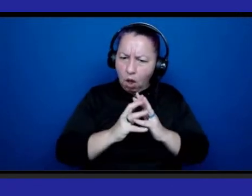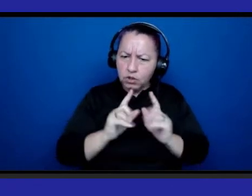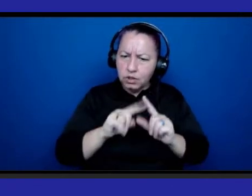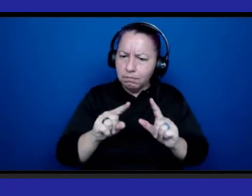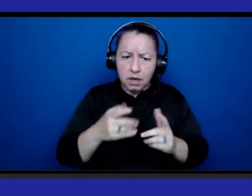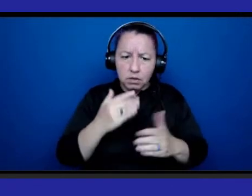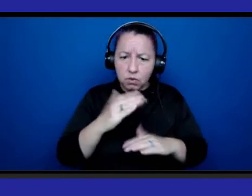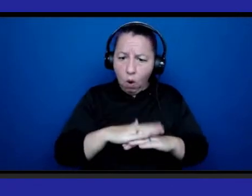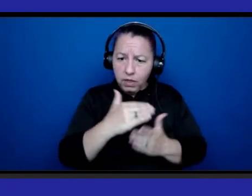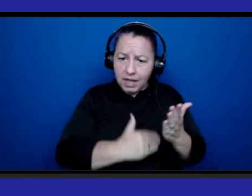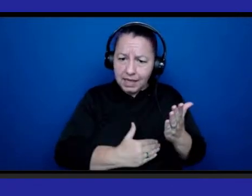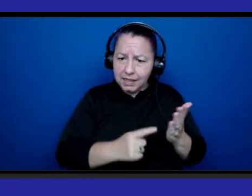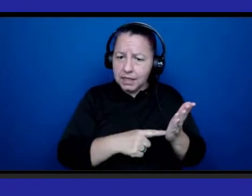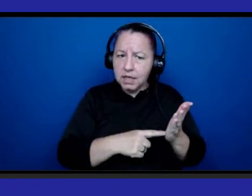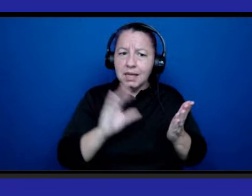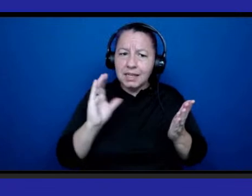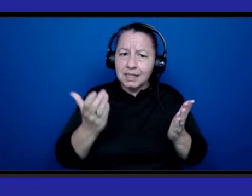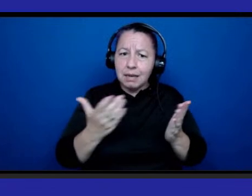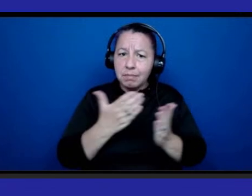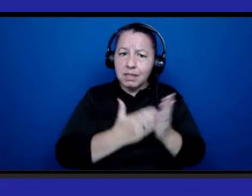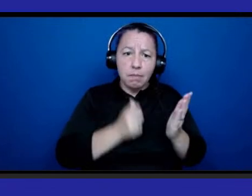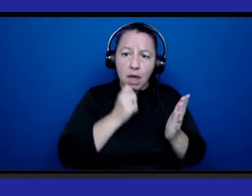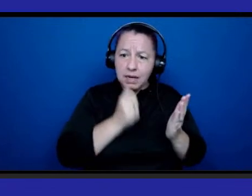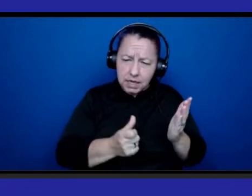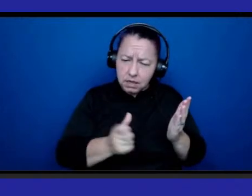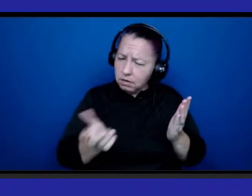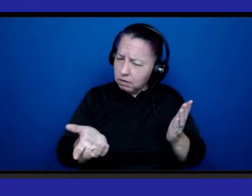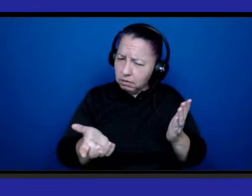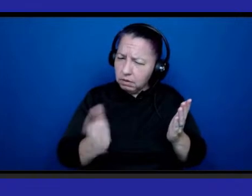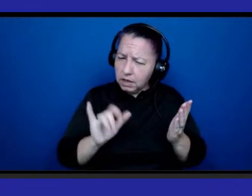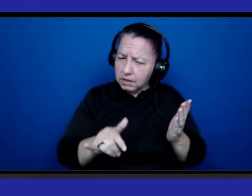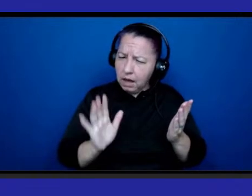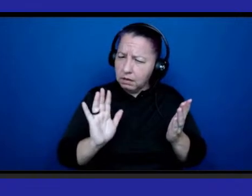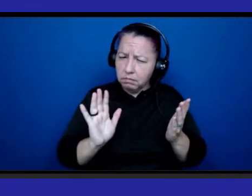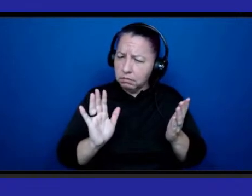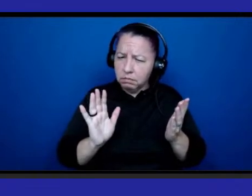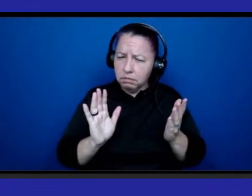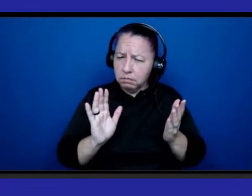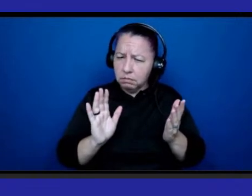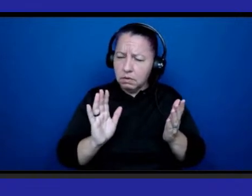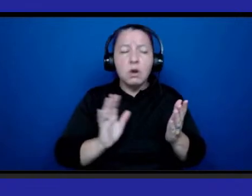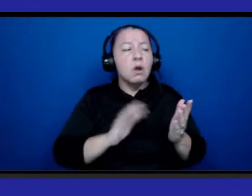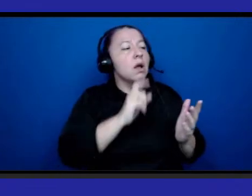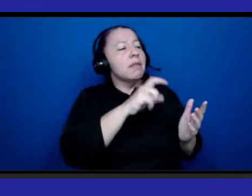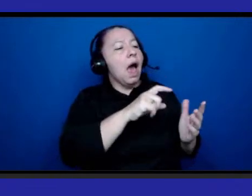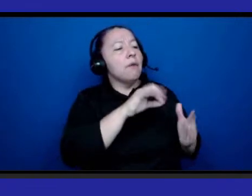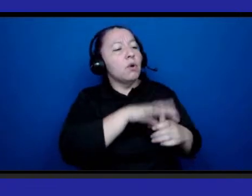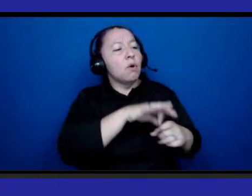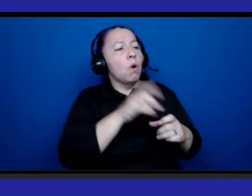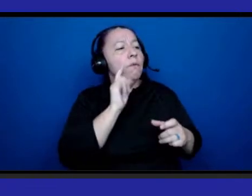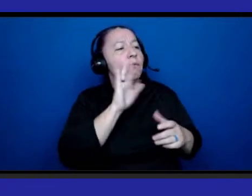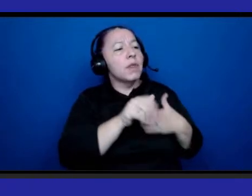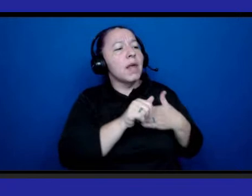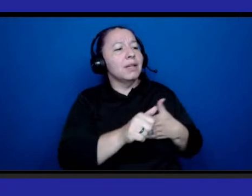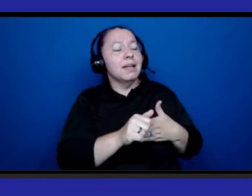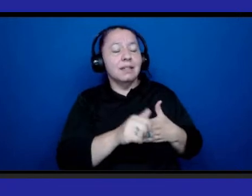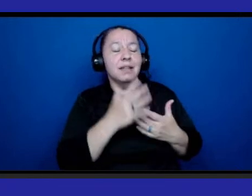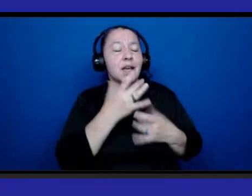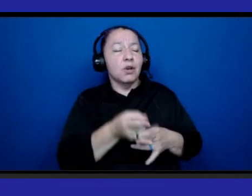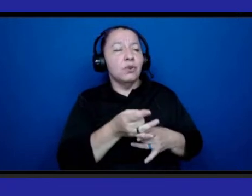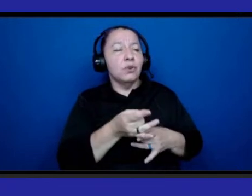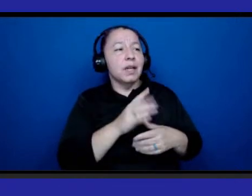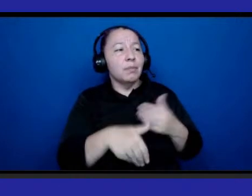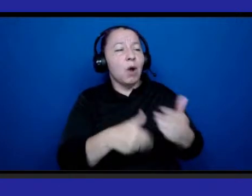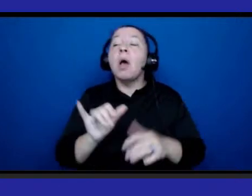looked like there were some that didn't. Is that been? Well, they have to vote on their lead. It's a I very see. interesting process. So you're